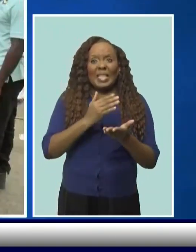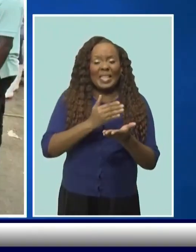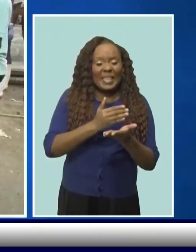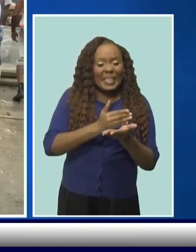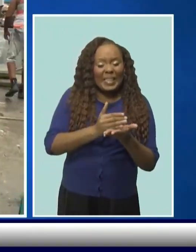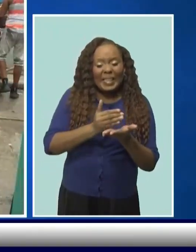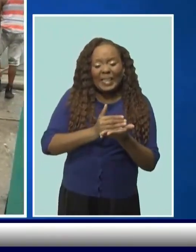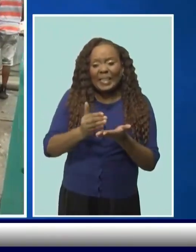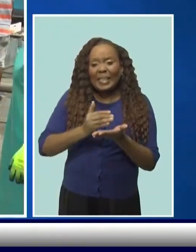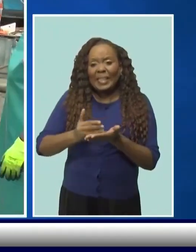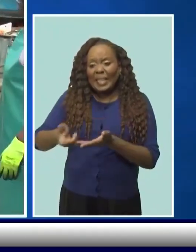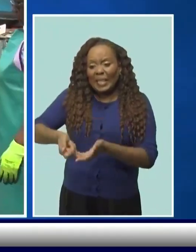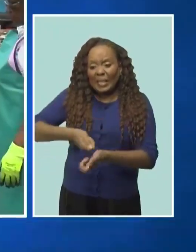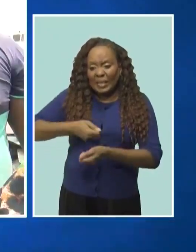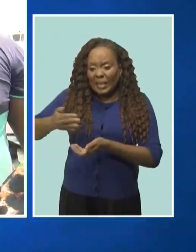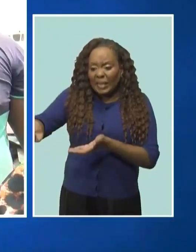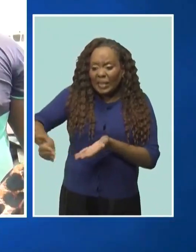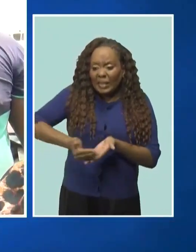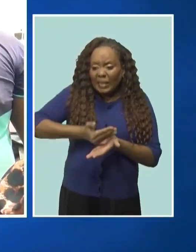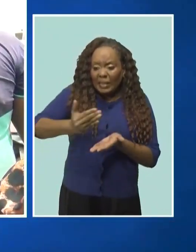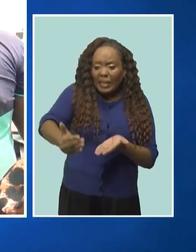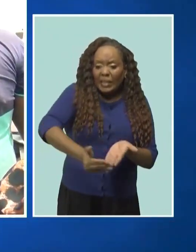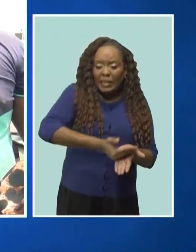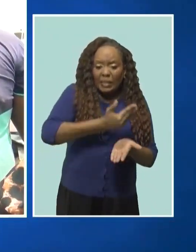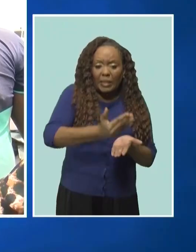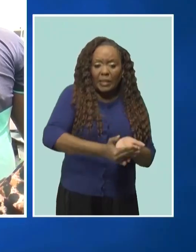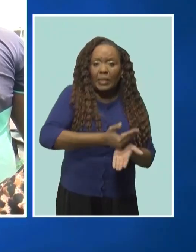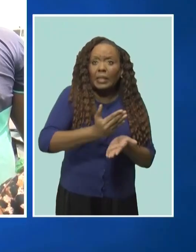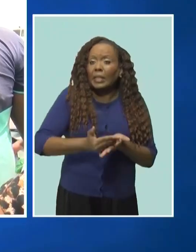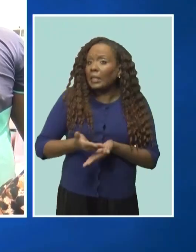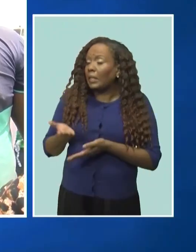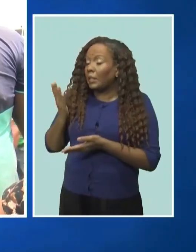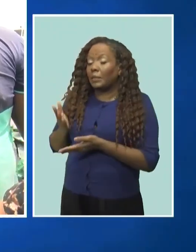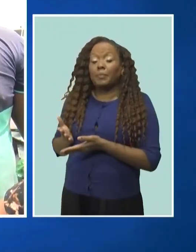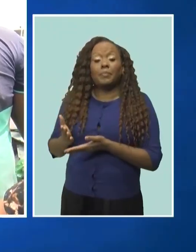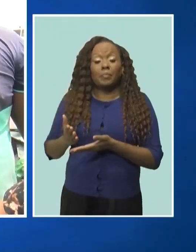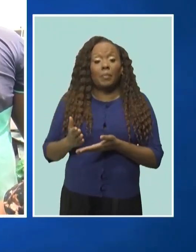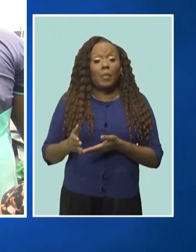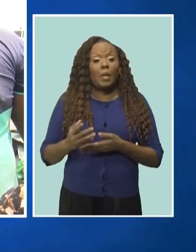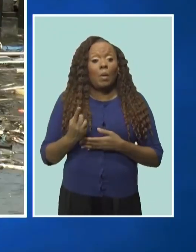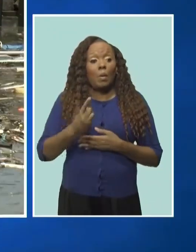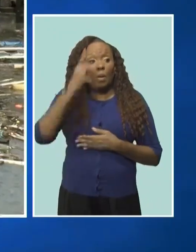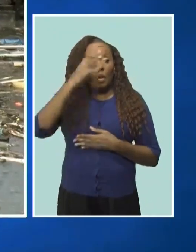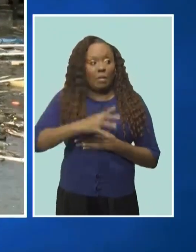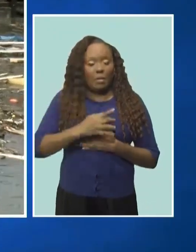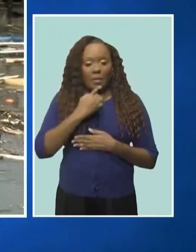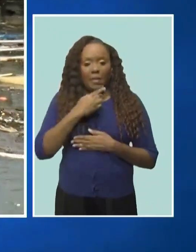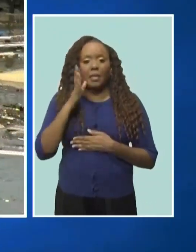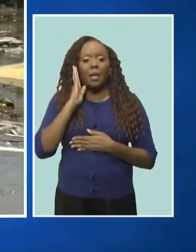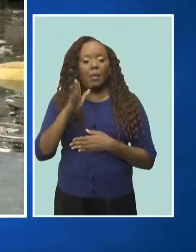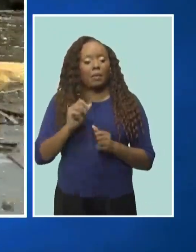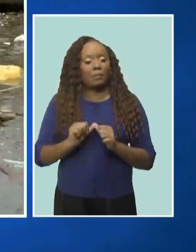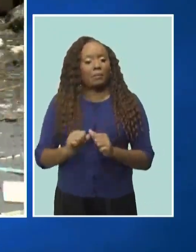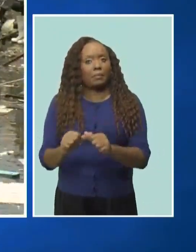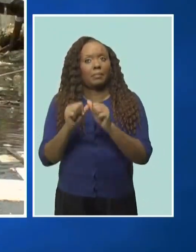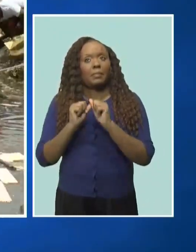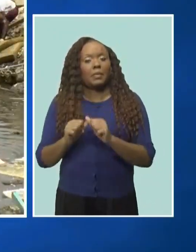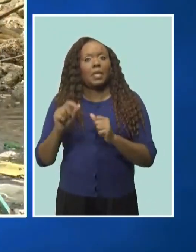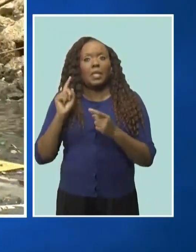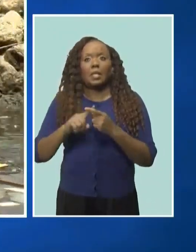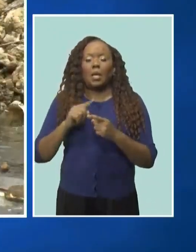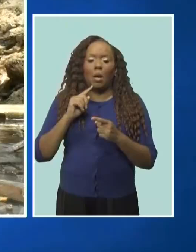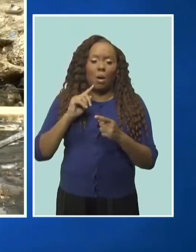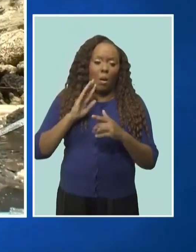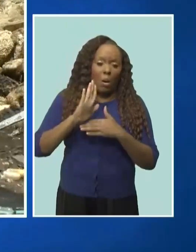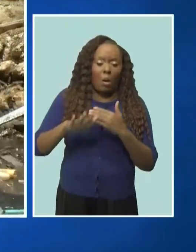the Bridgetown Fisheries Complex. Boat owner and fisherman Everton Braffett says they will continue their efforts until every piece